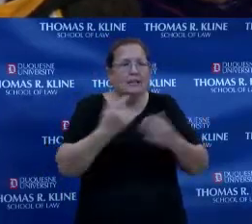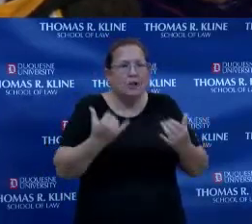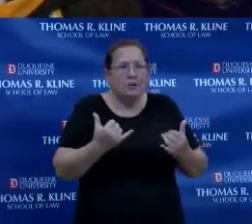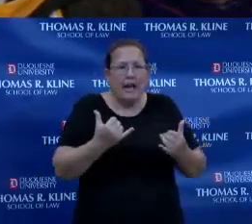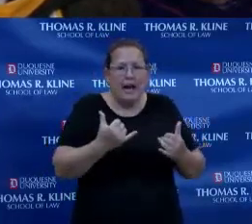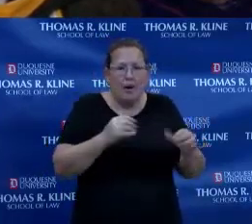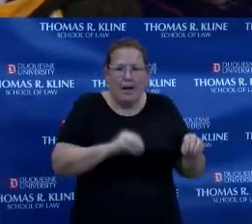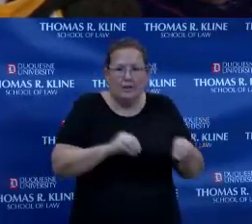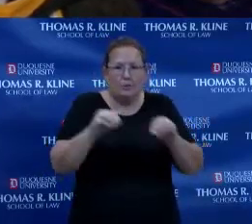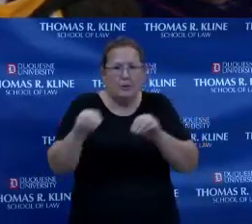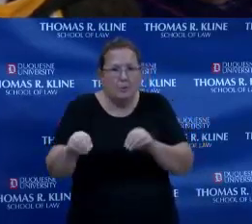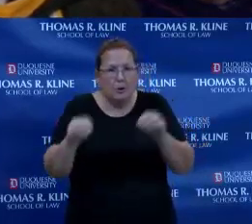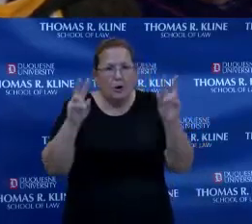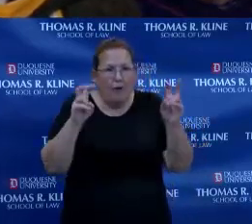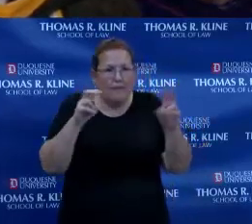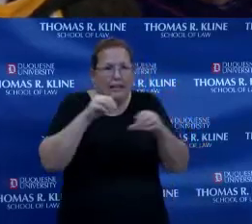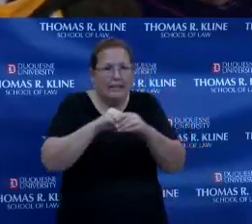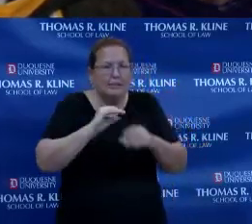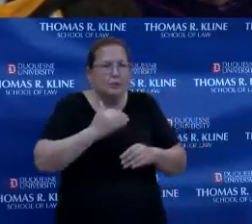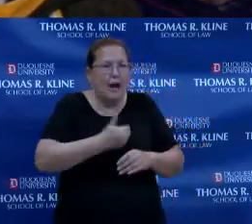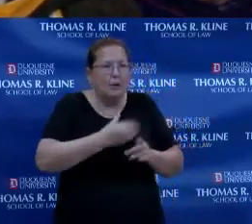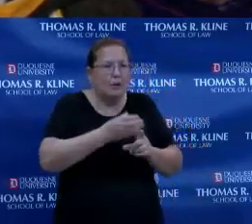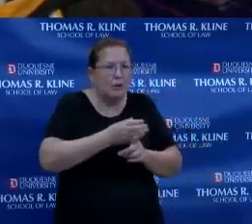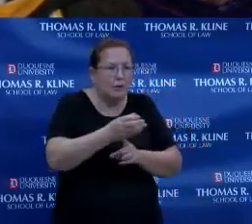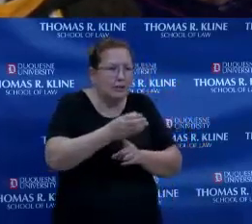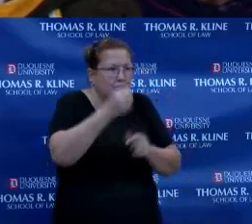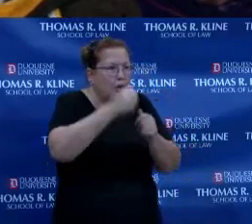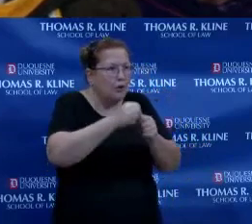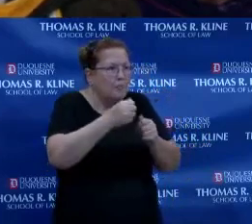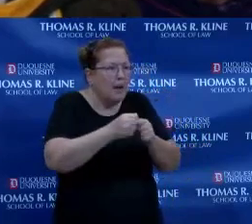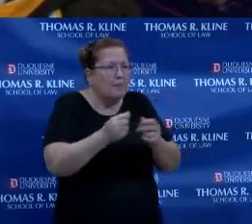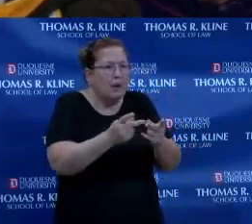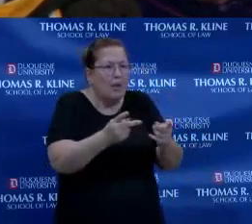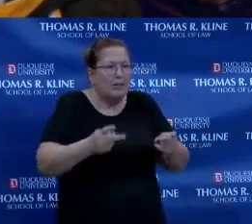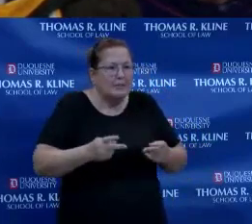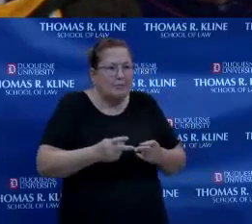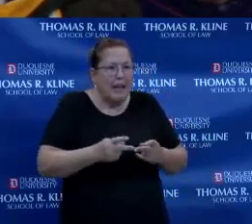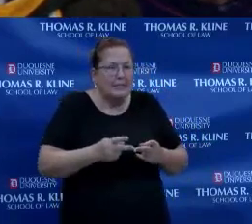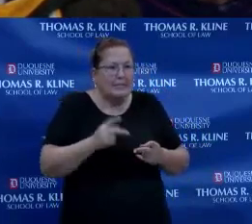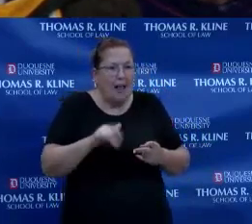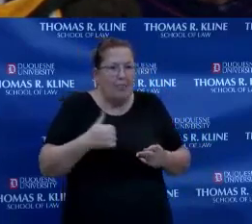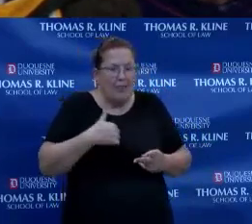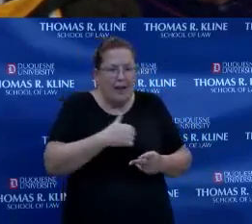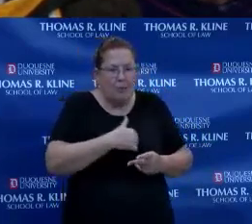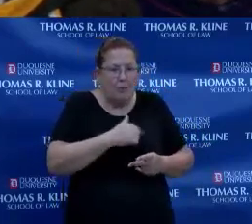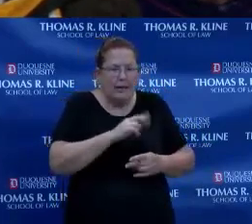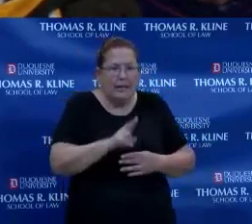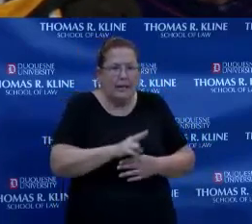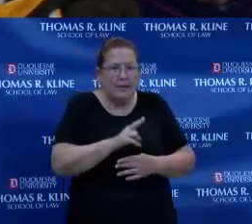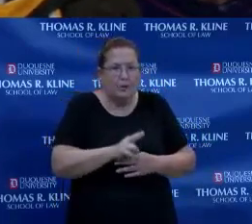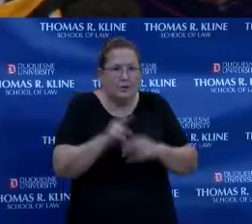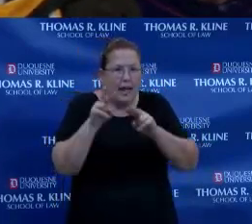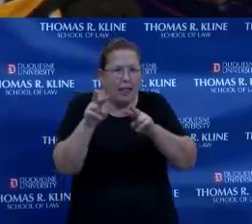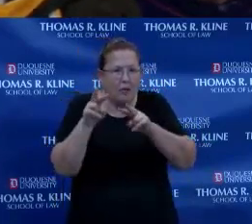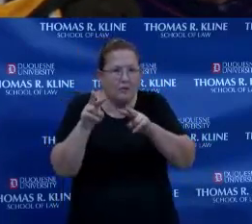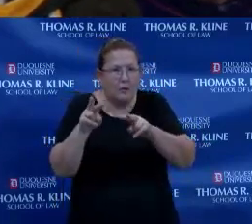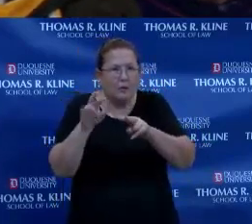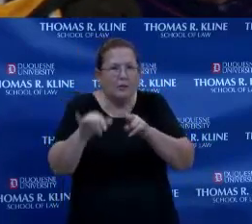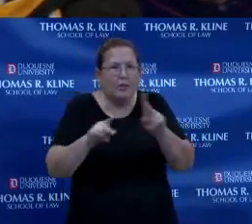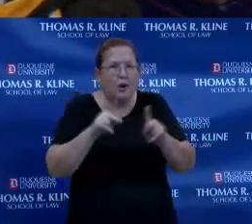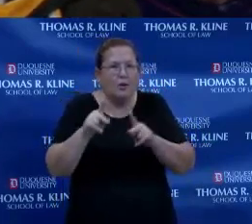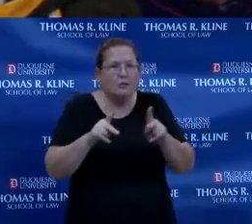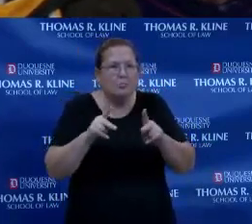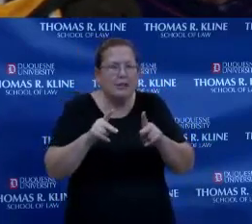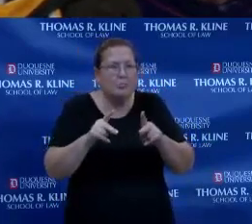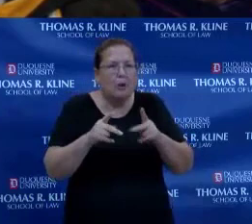careers, it is important to remember to also change the spaces we occupy and pay it forward to those coming after us.